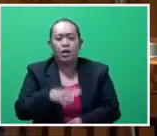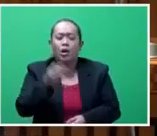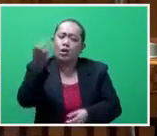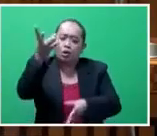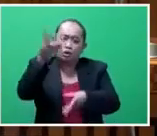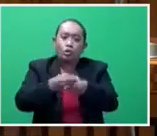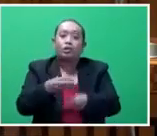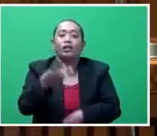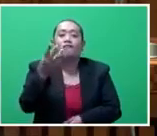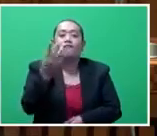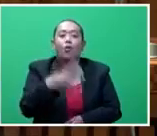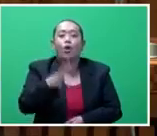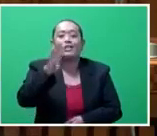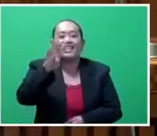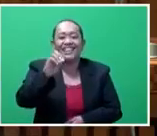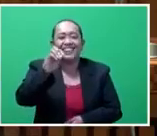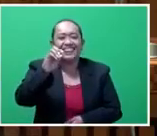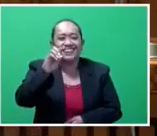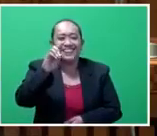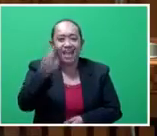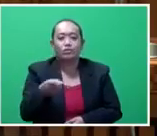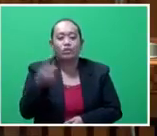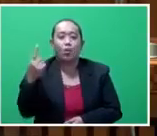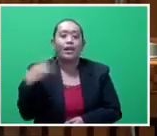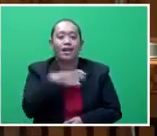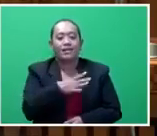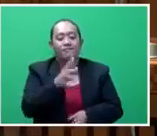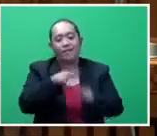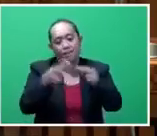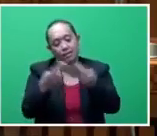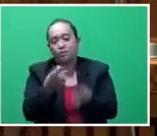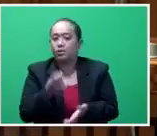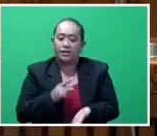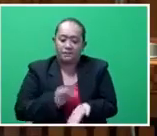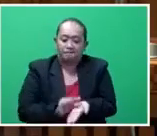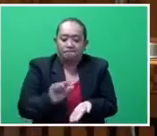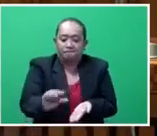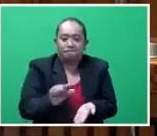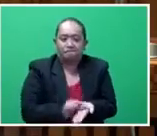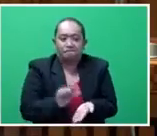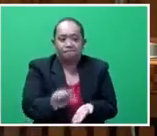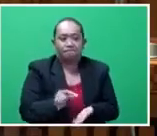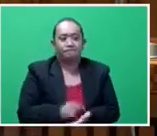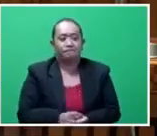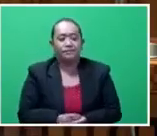40,182 families are in fact assisted through the subsidy, and